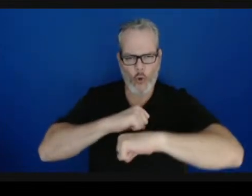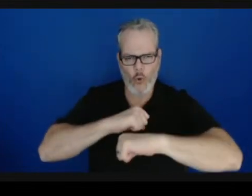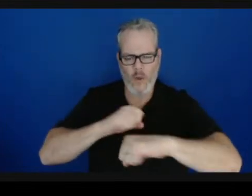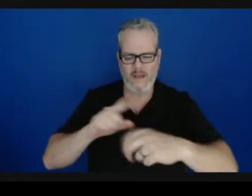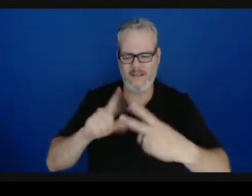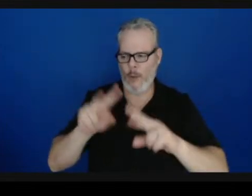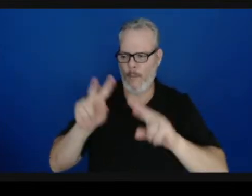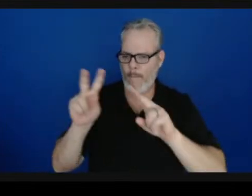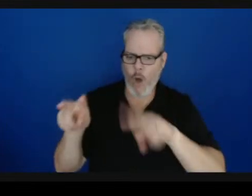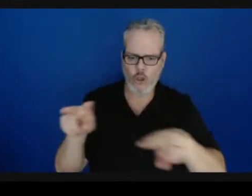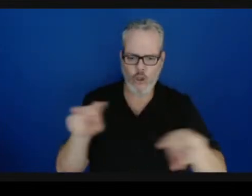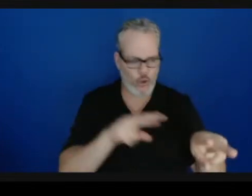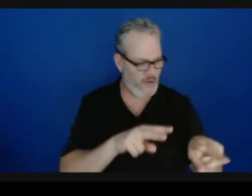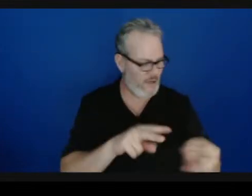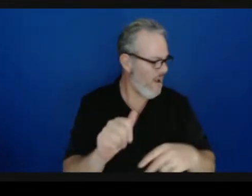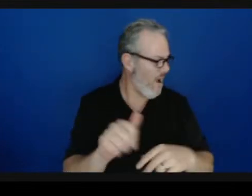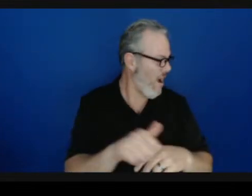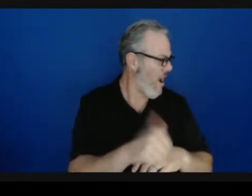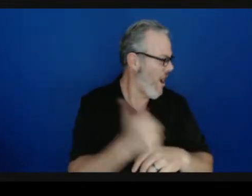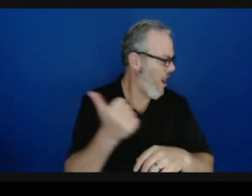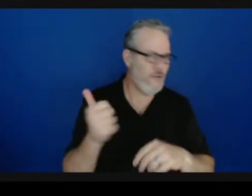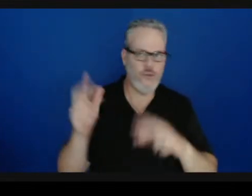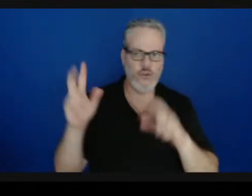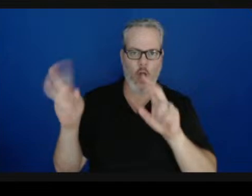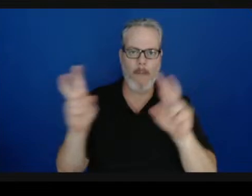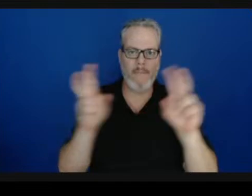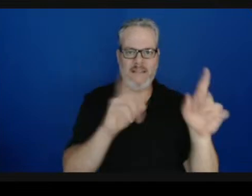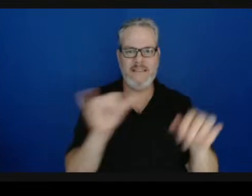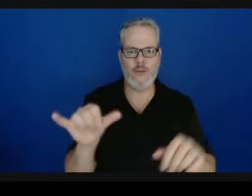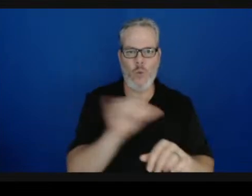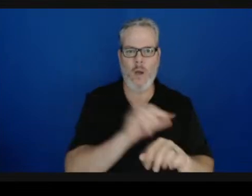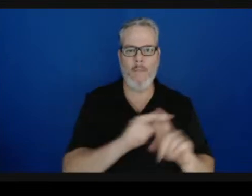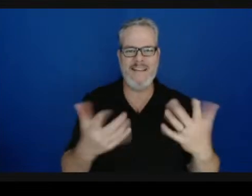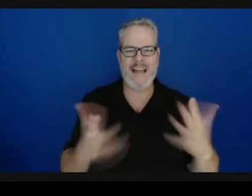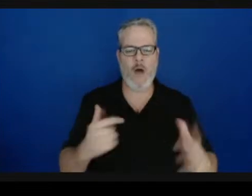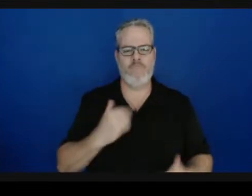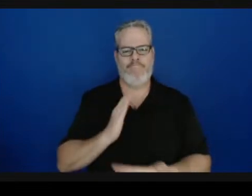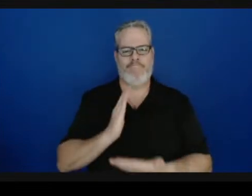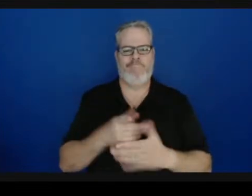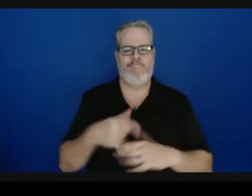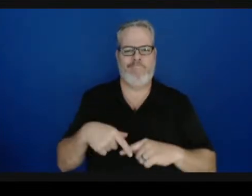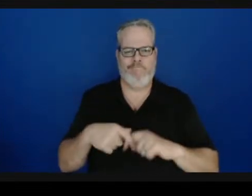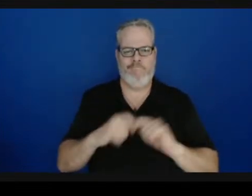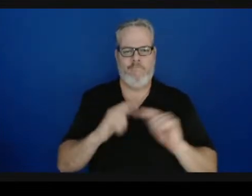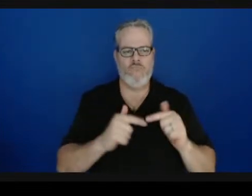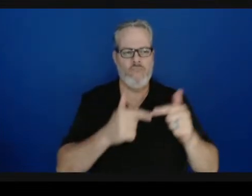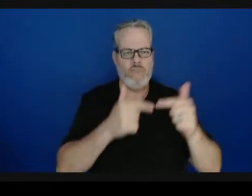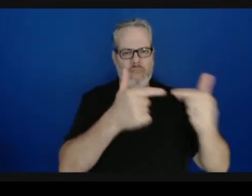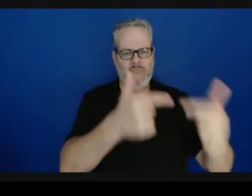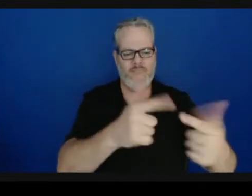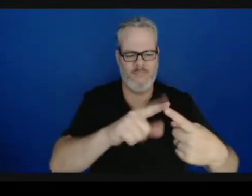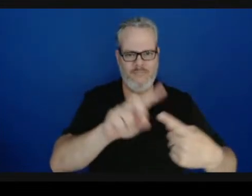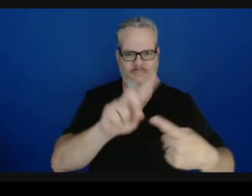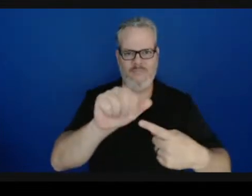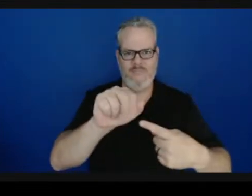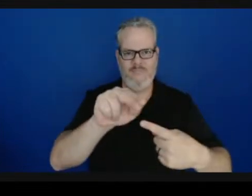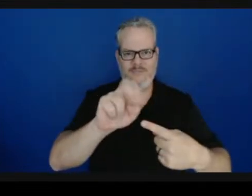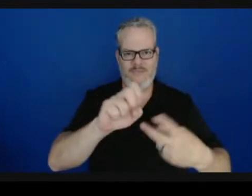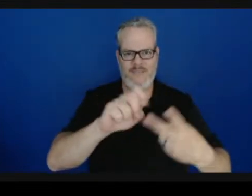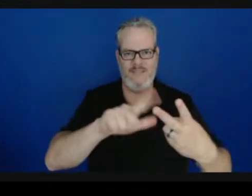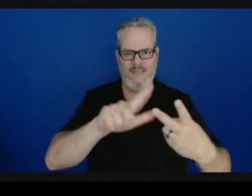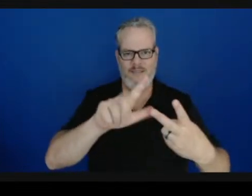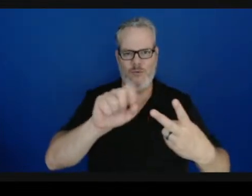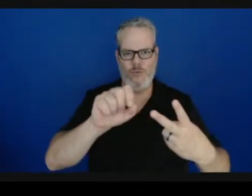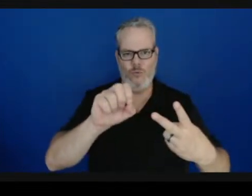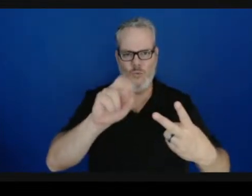well. But I will pause here and I'll pass it off to Dan and Lou to talk about our community happenings